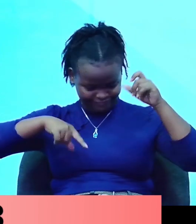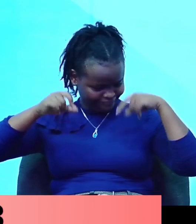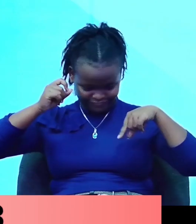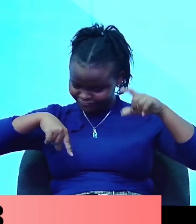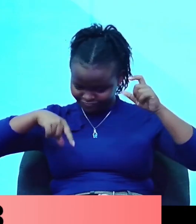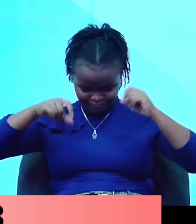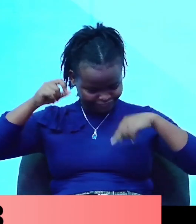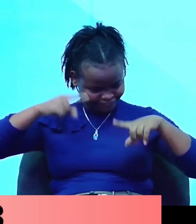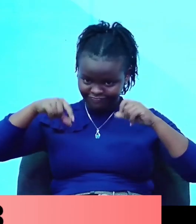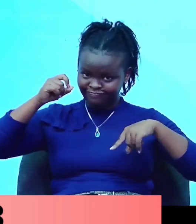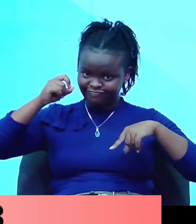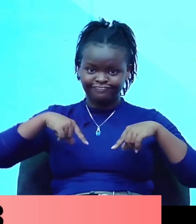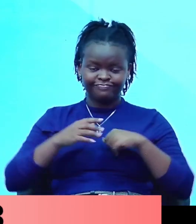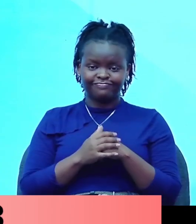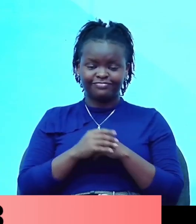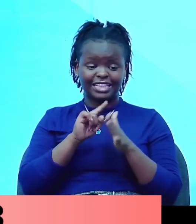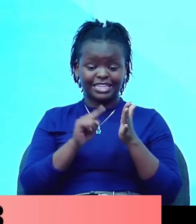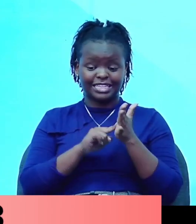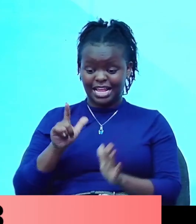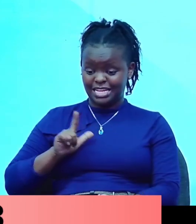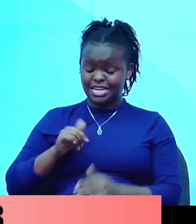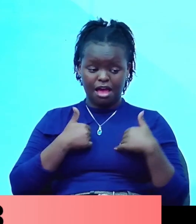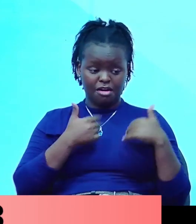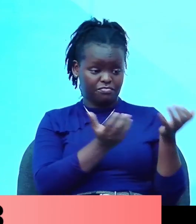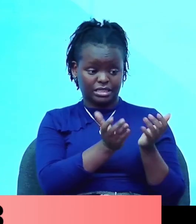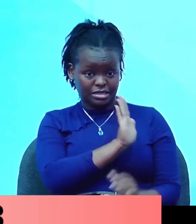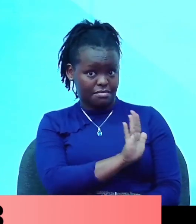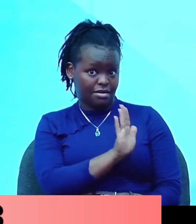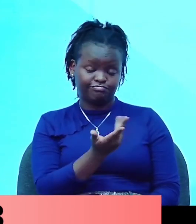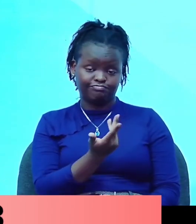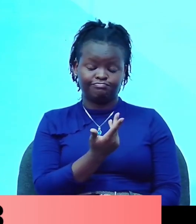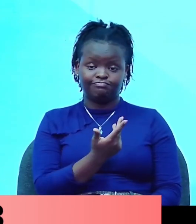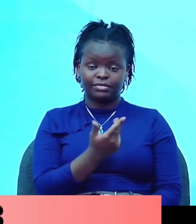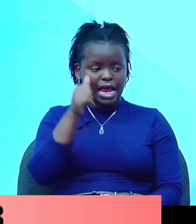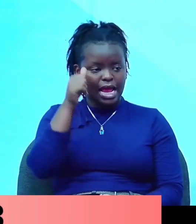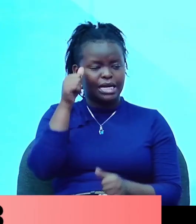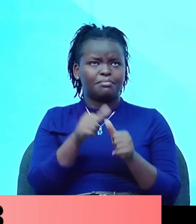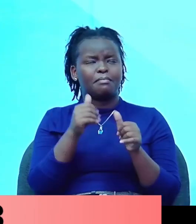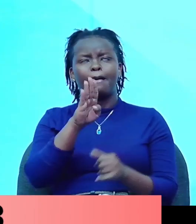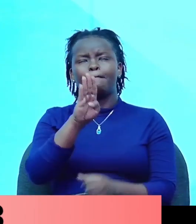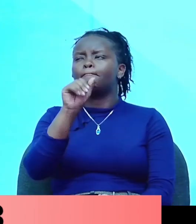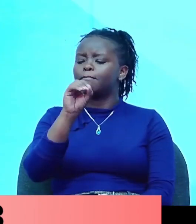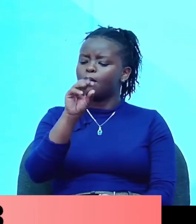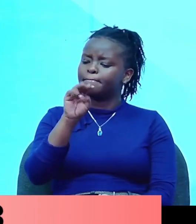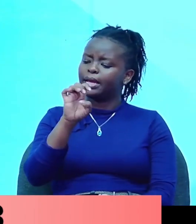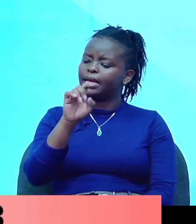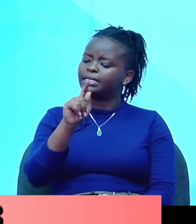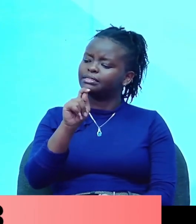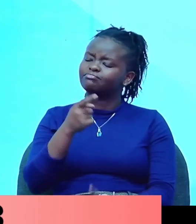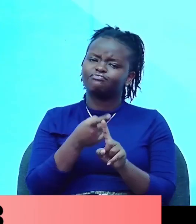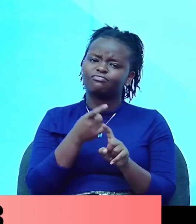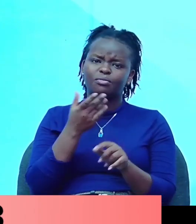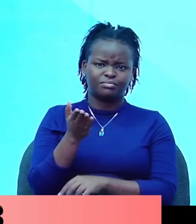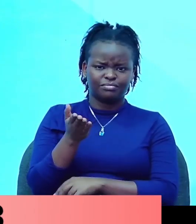you, and this is a lady who she's running her business. I don't know that she's from Bomet or something, but she got this piece